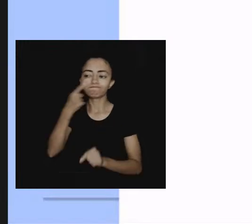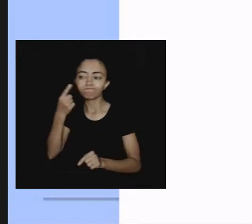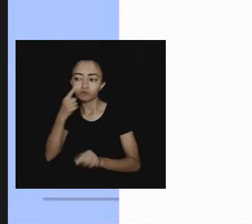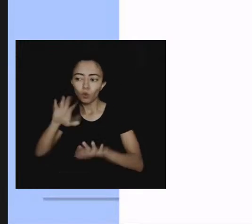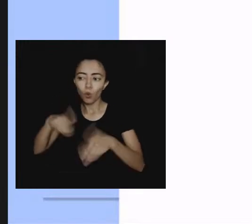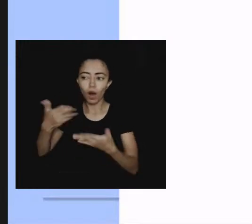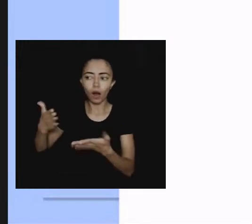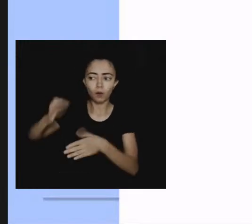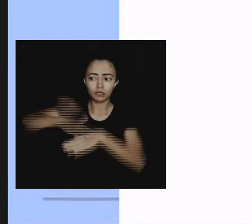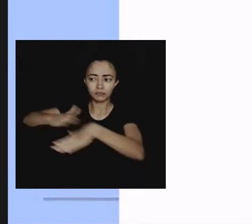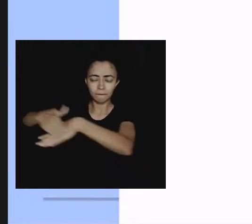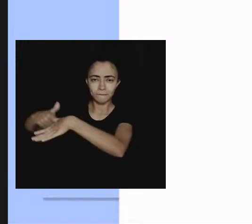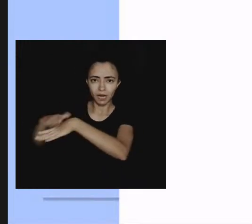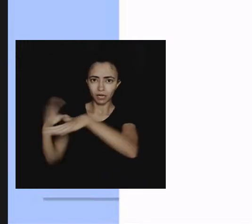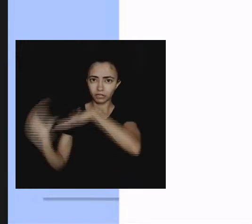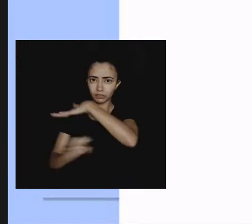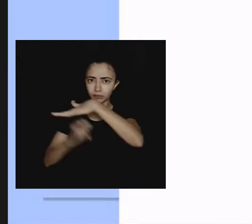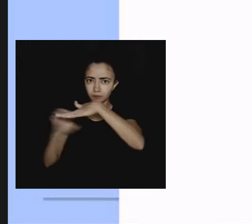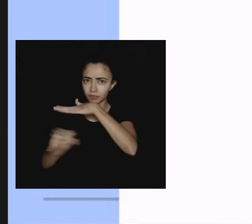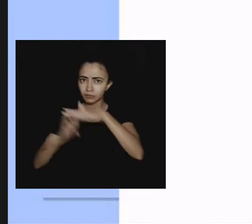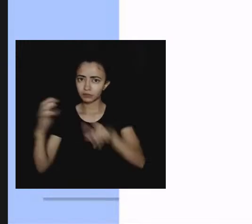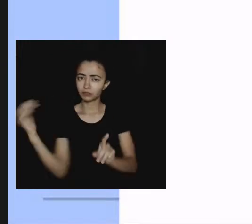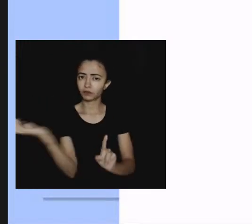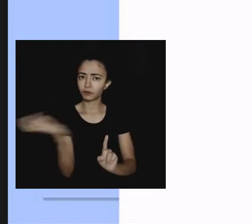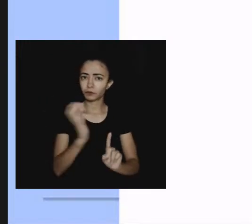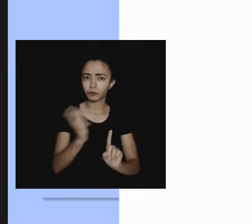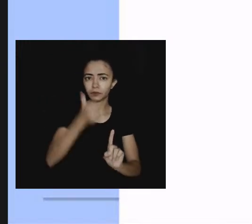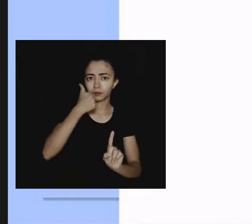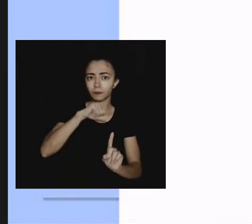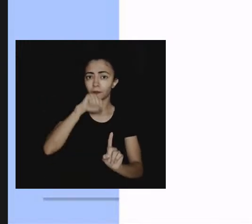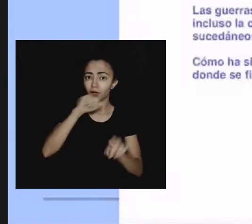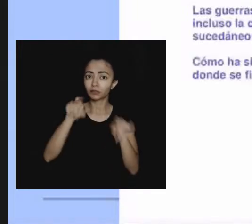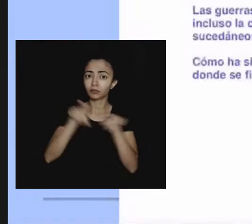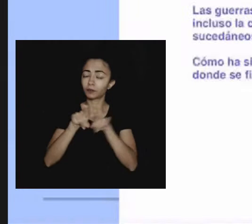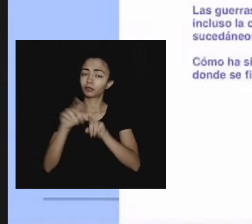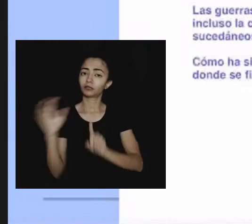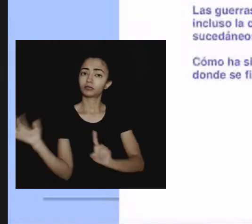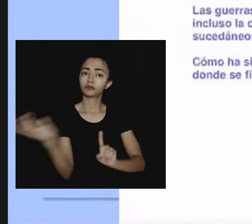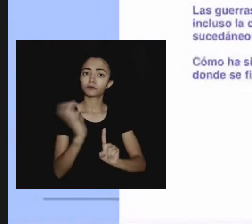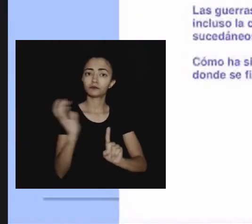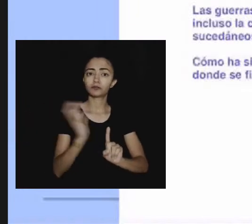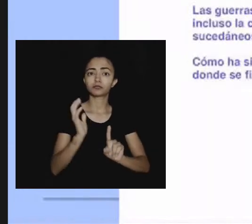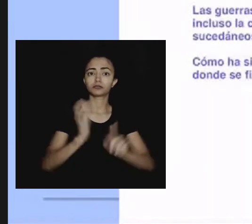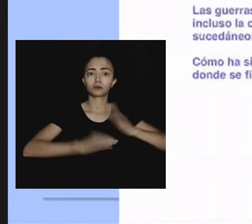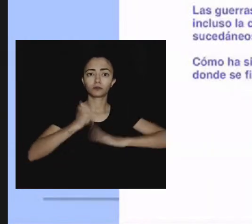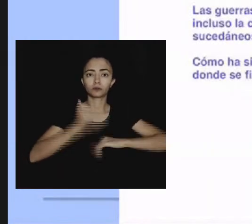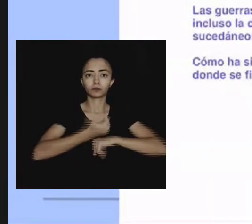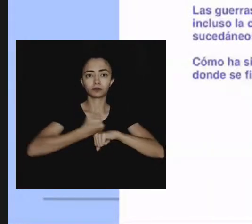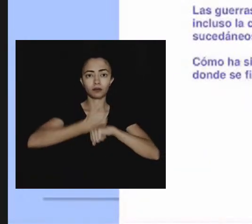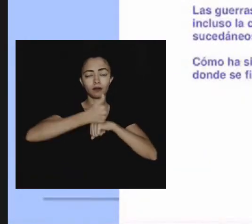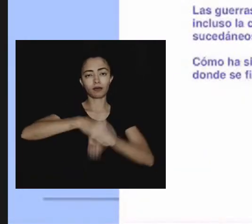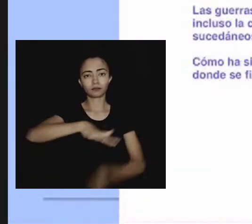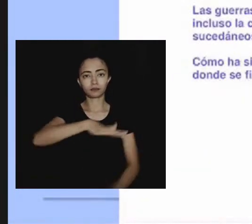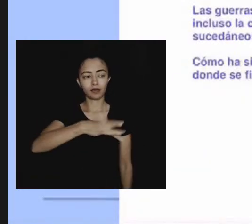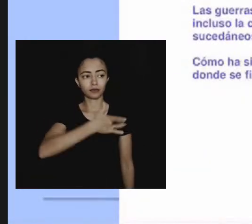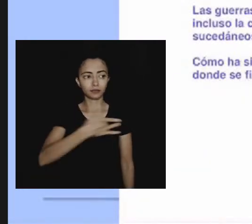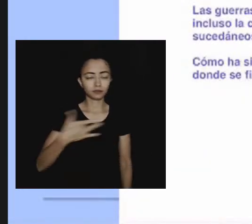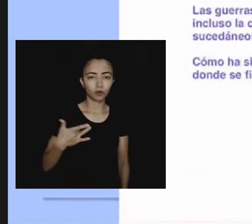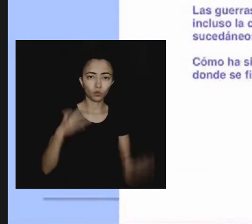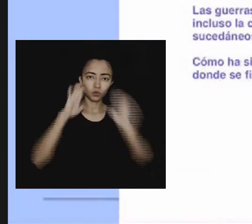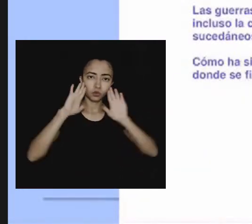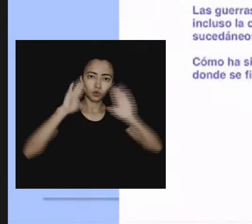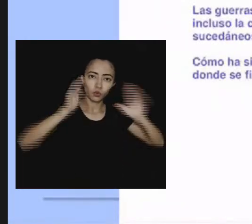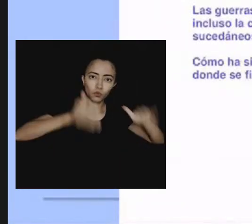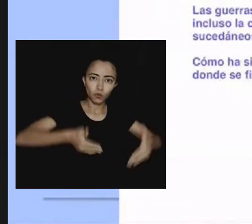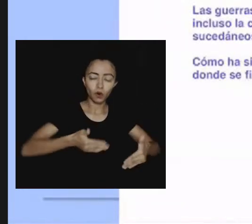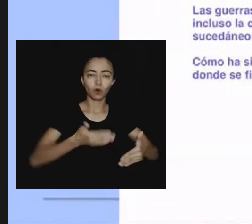ban all the cooperative practices that really do shift the mother's decisions and understanding